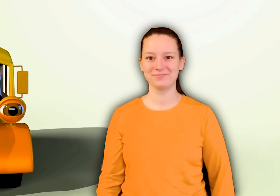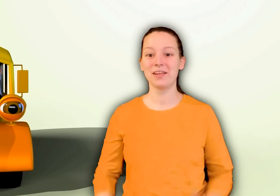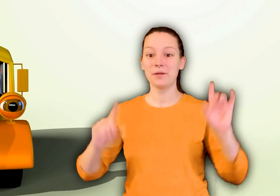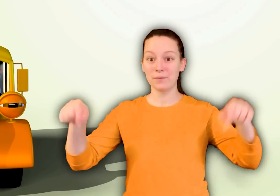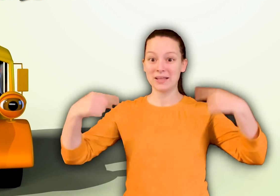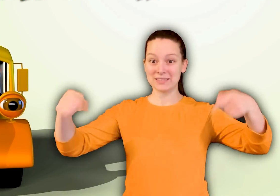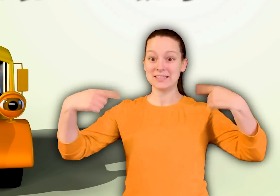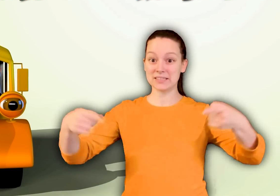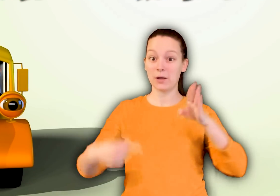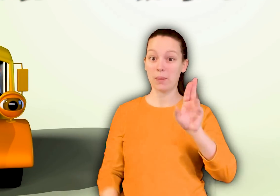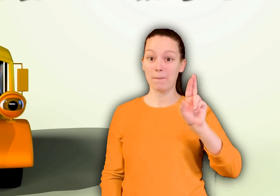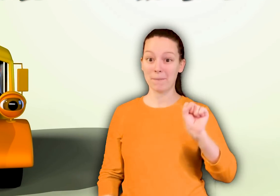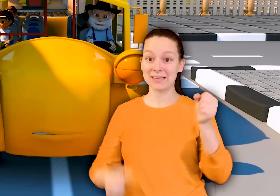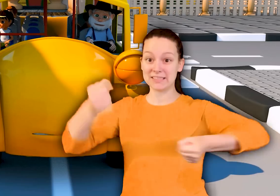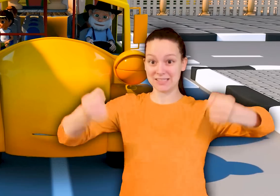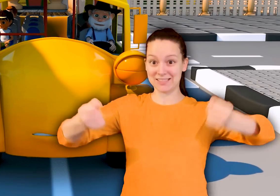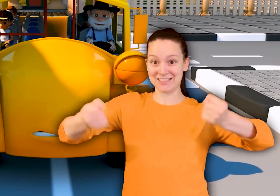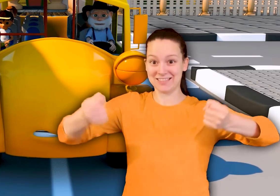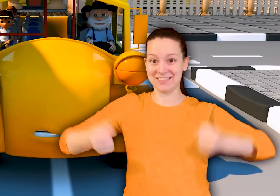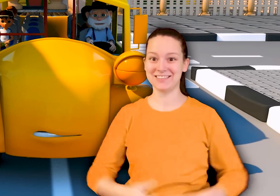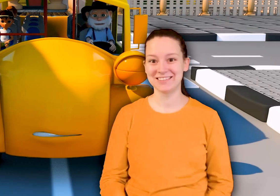cat the whei is on the